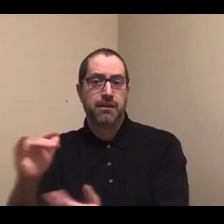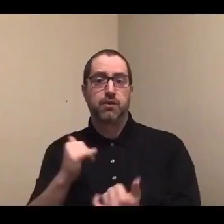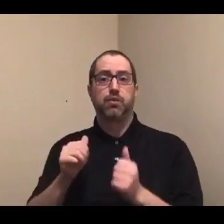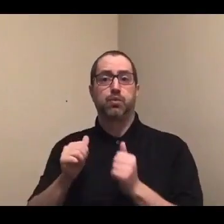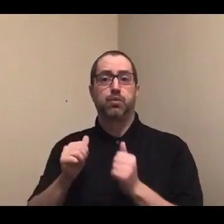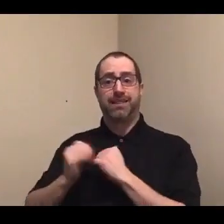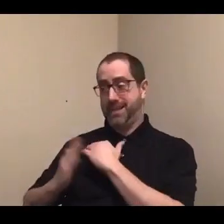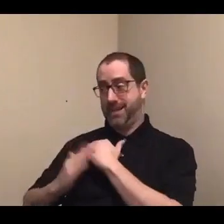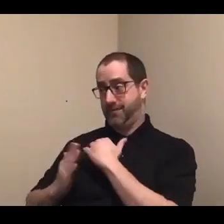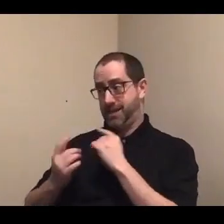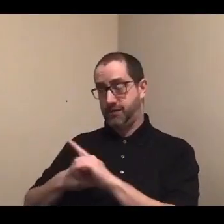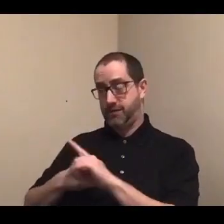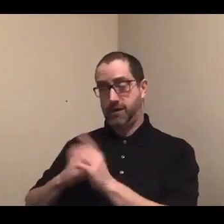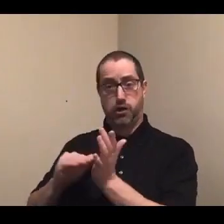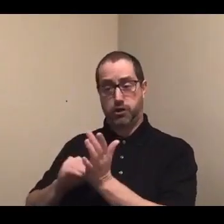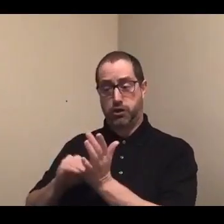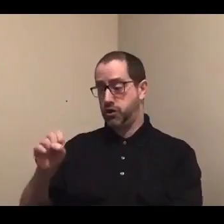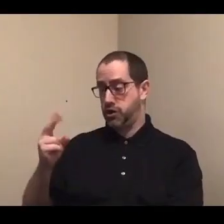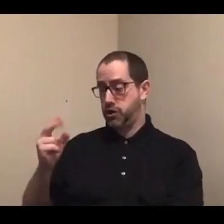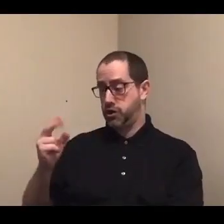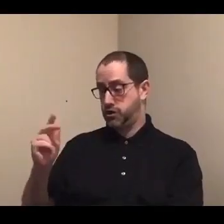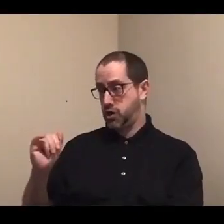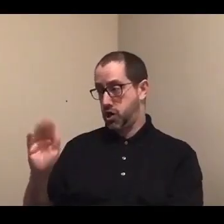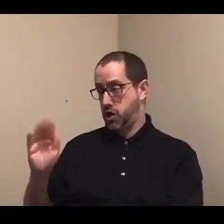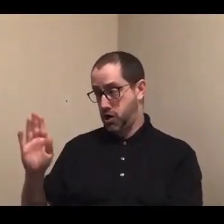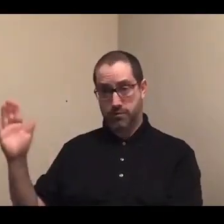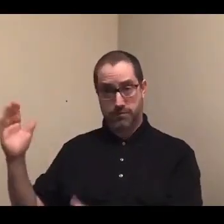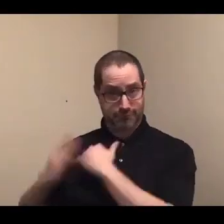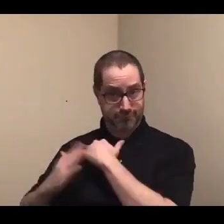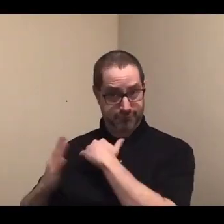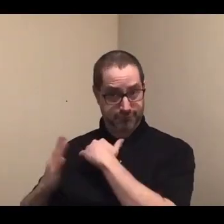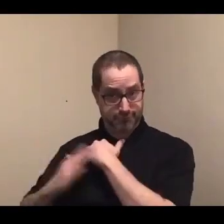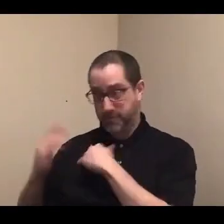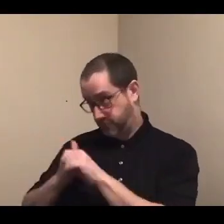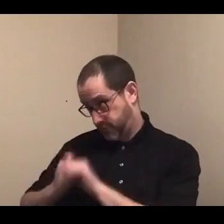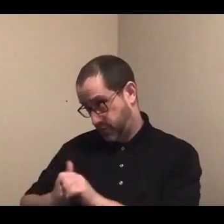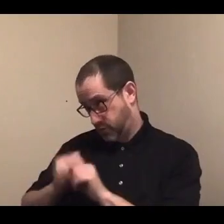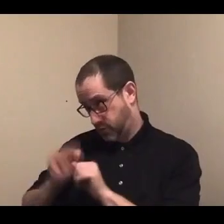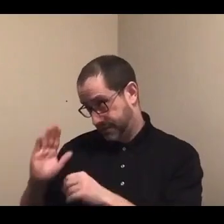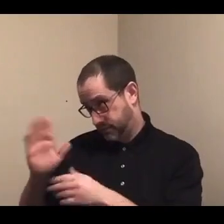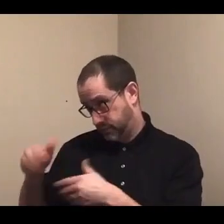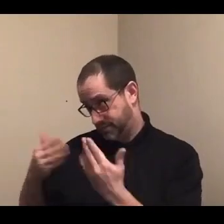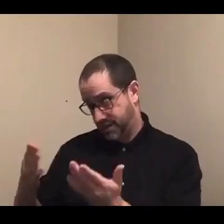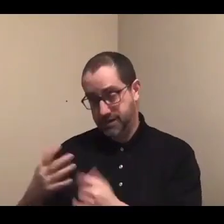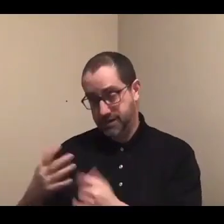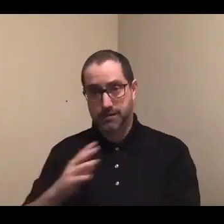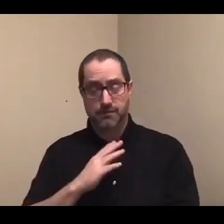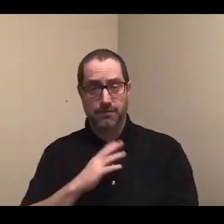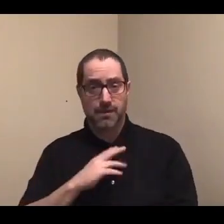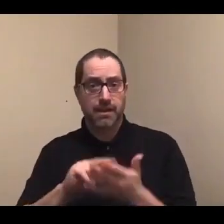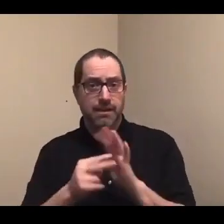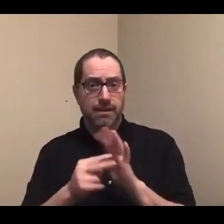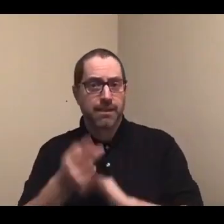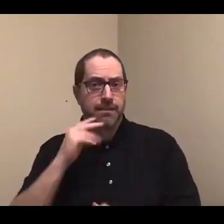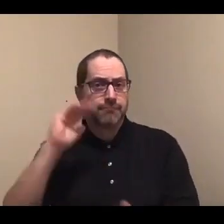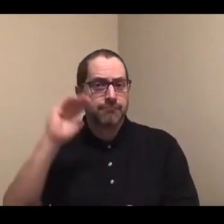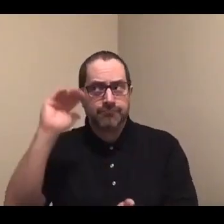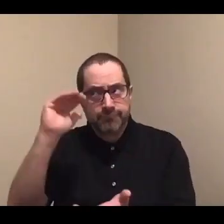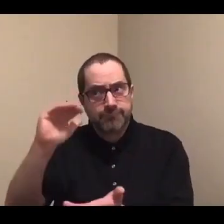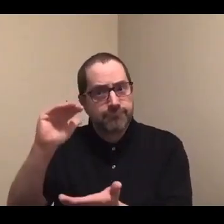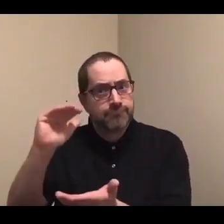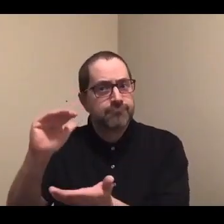trending in the right direction. So we feel that this is going to be a good opportunity to start loosening up some of the restrictions, and there's only been